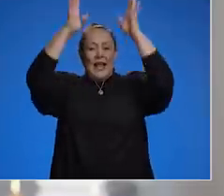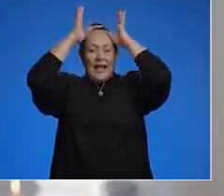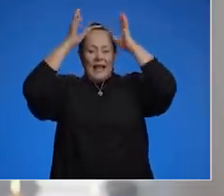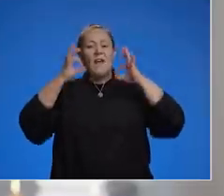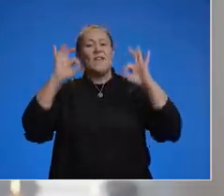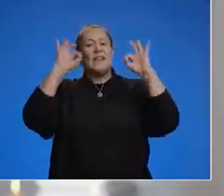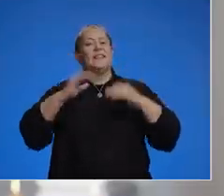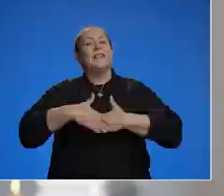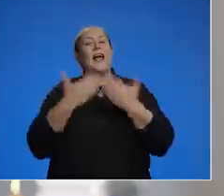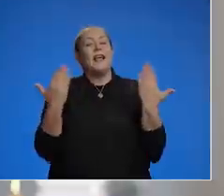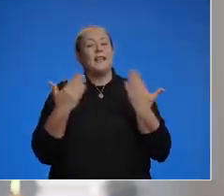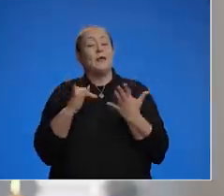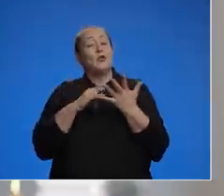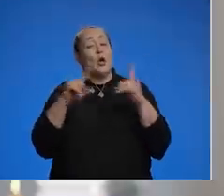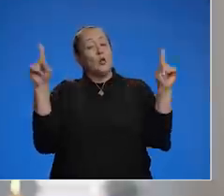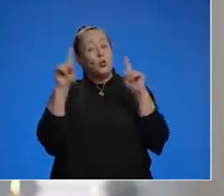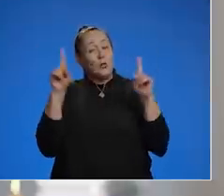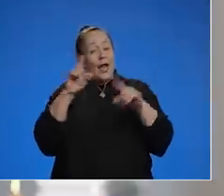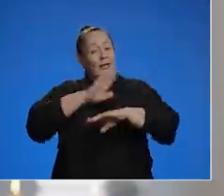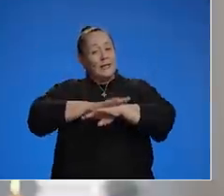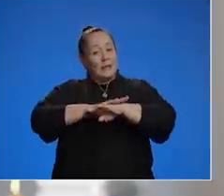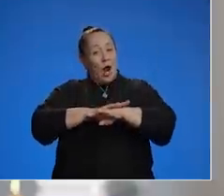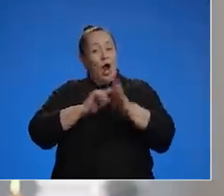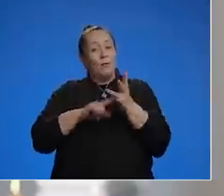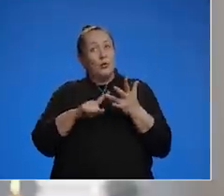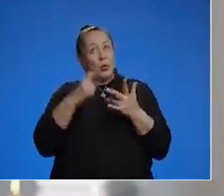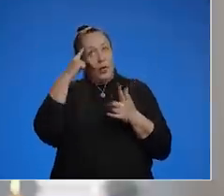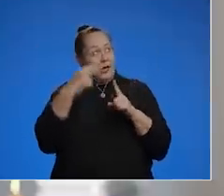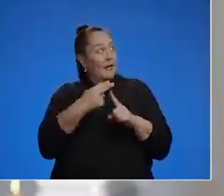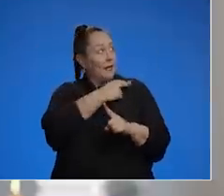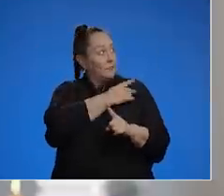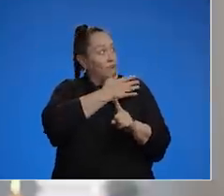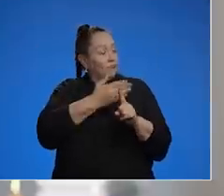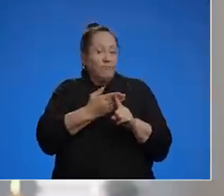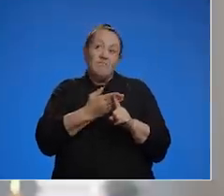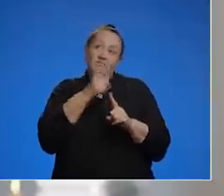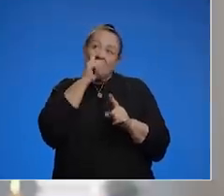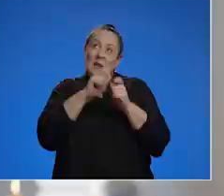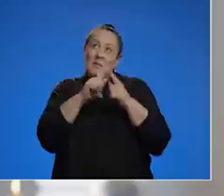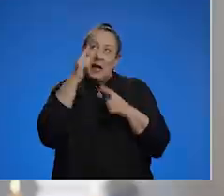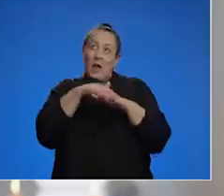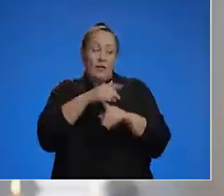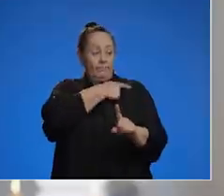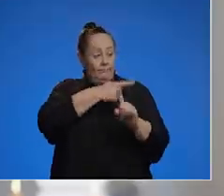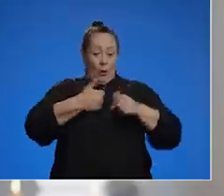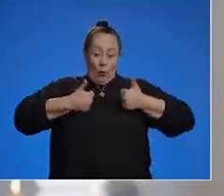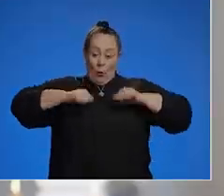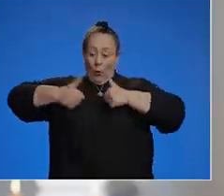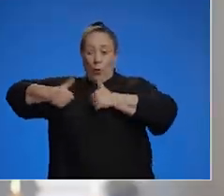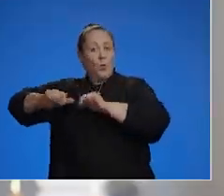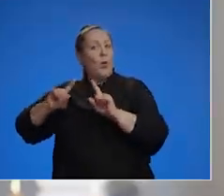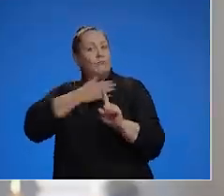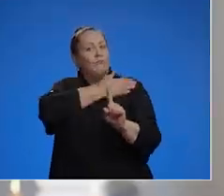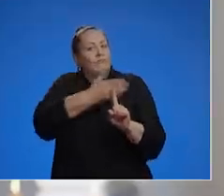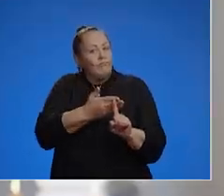So today, this Mass today is a time to take stock. We could call it a stock-taking sale,